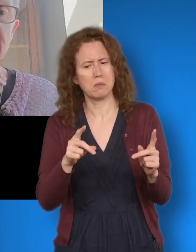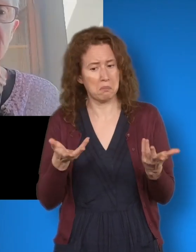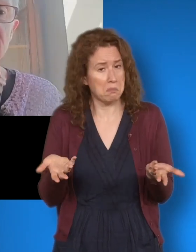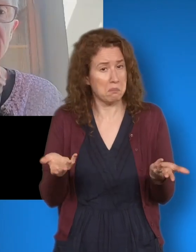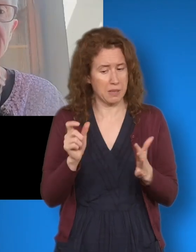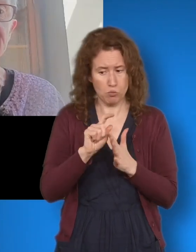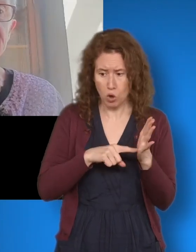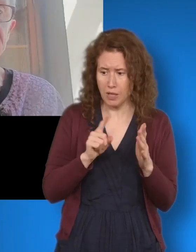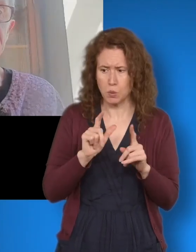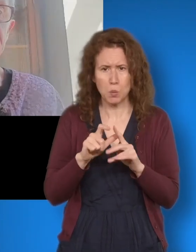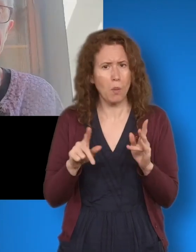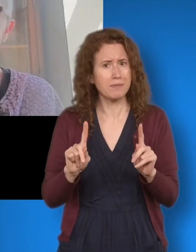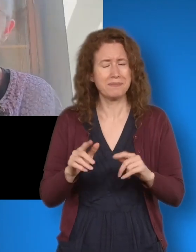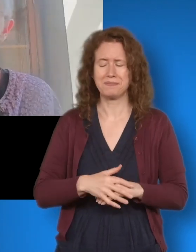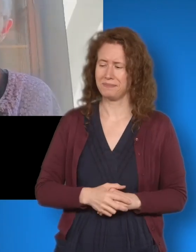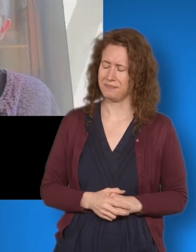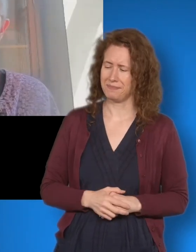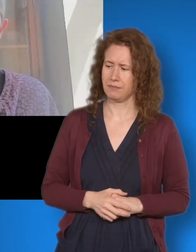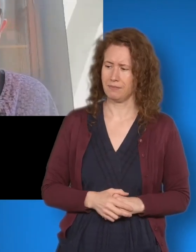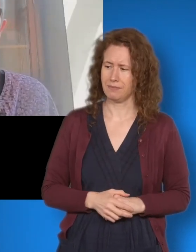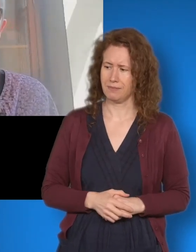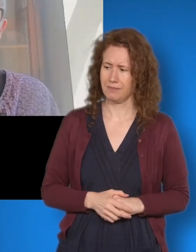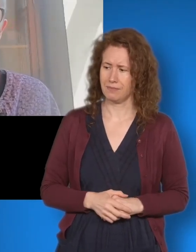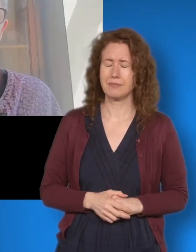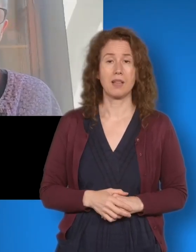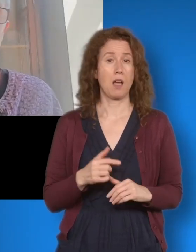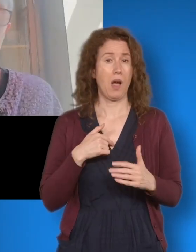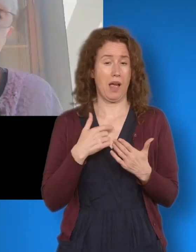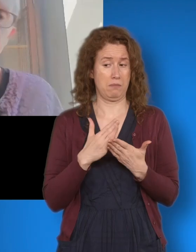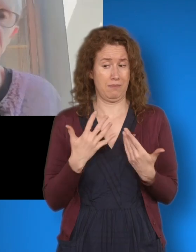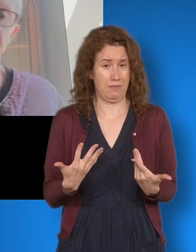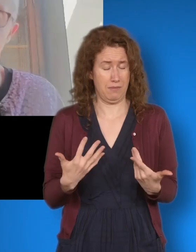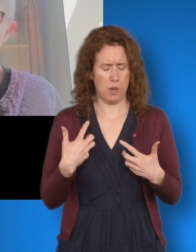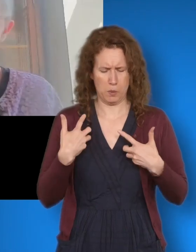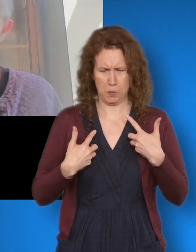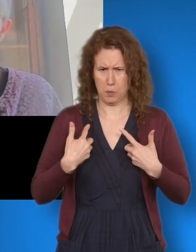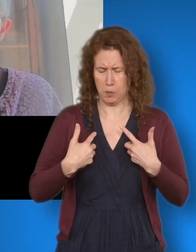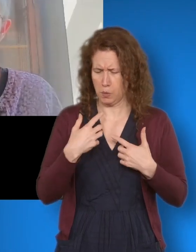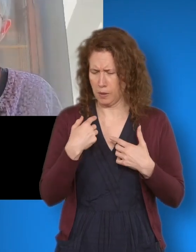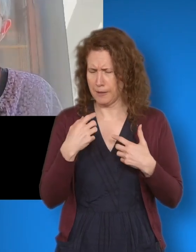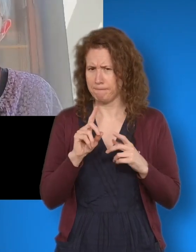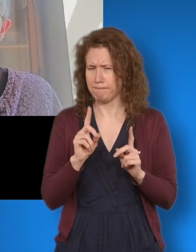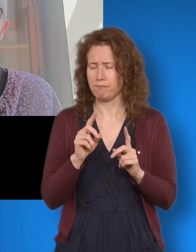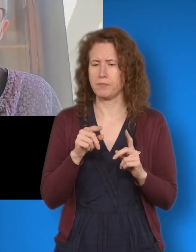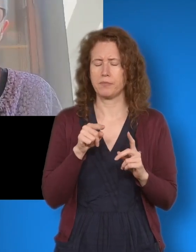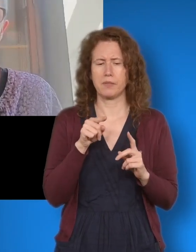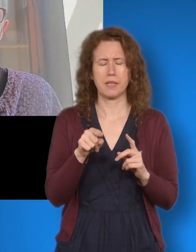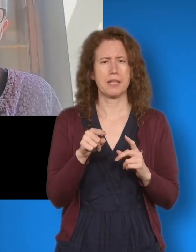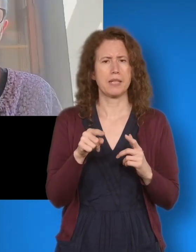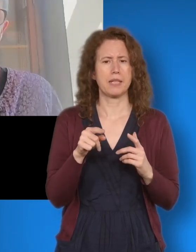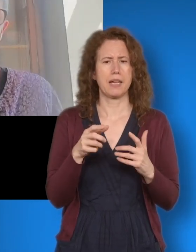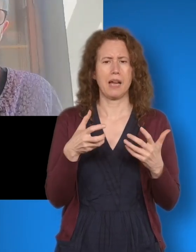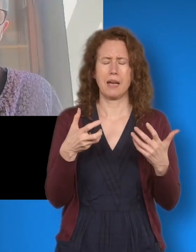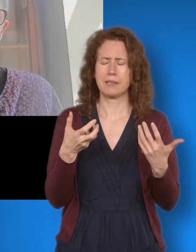and project and approach? So I'm particularly interested in the issue of